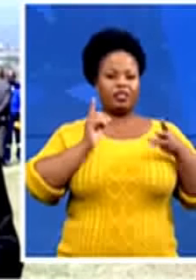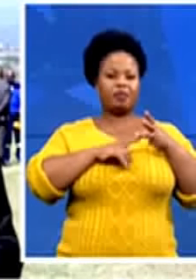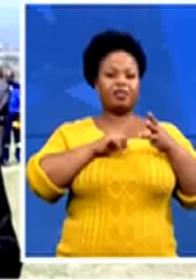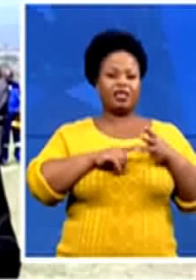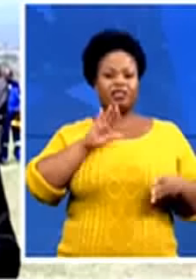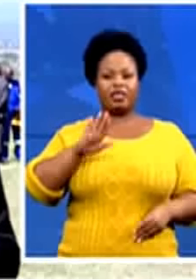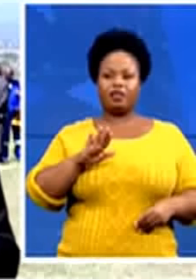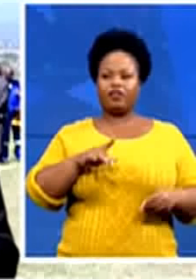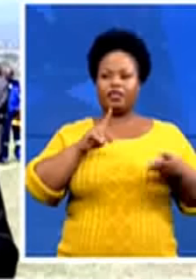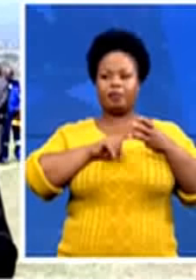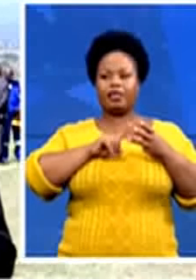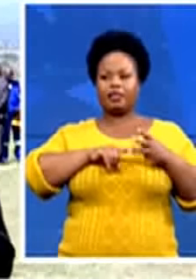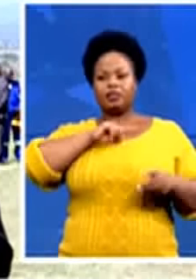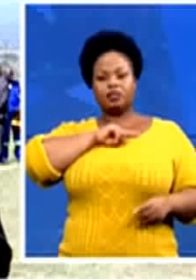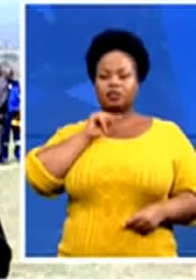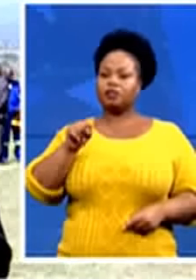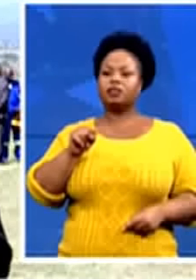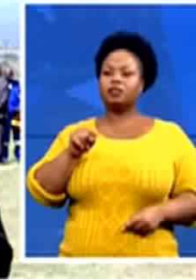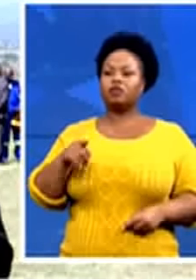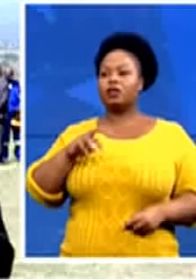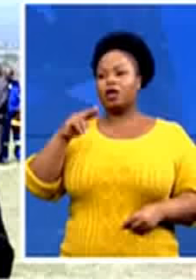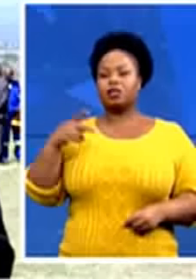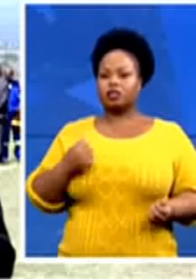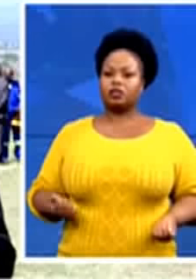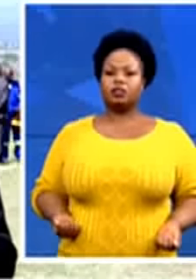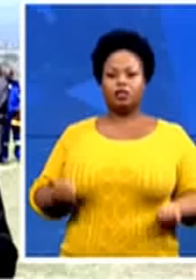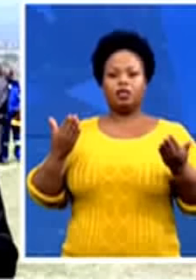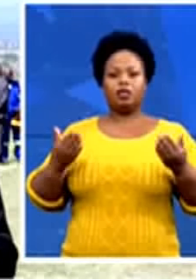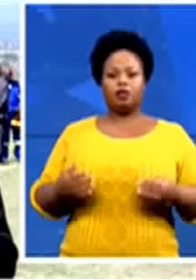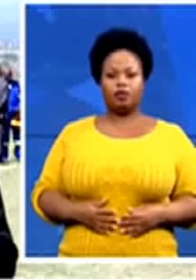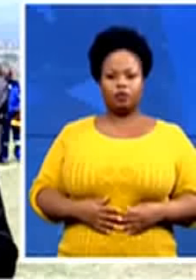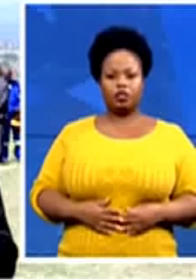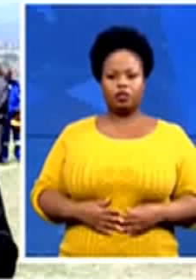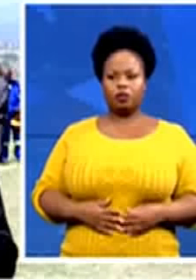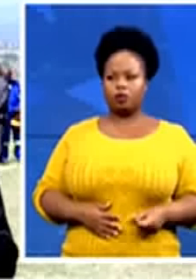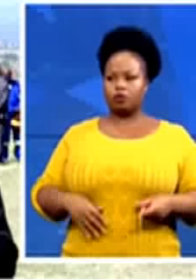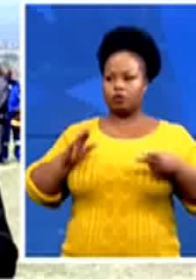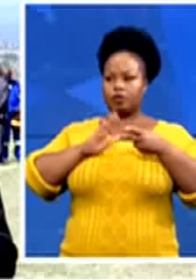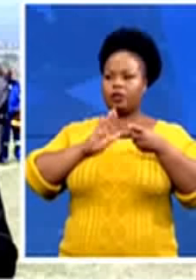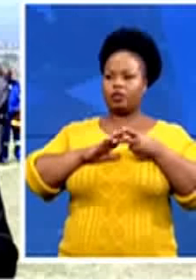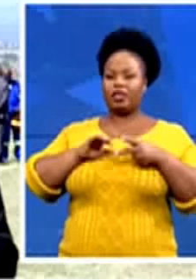with those that she served. Those are not my words, those are the words in a statement from the Premier of